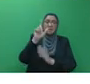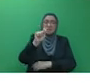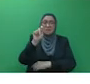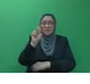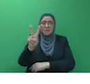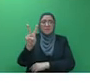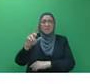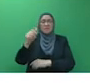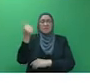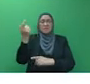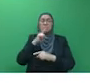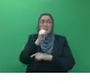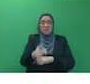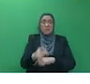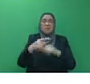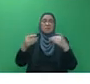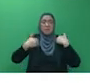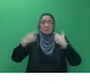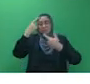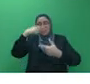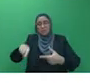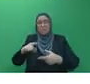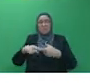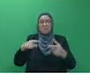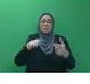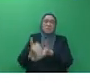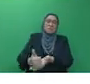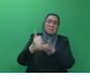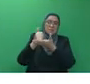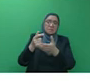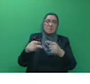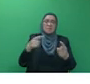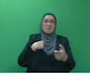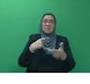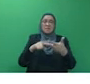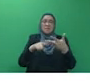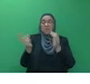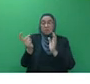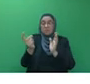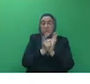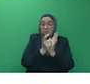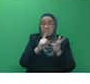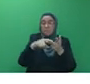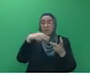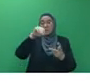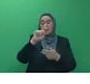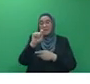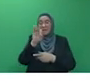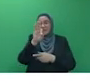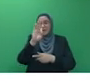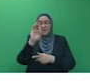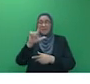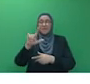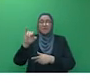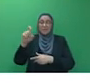uh on astro or on netflix or you know where where they would pay you and then you you you you still get to make some money okay uh